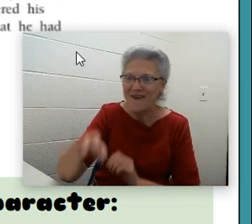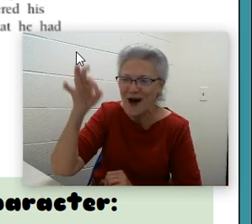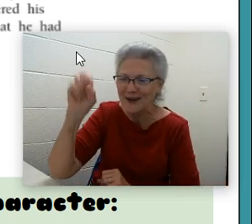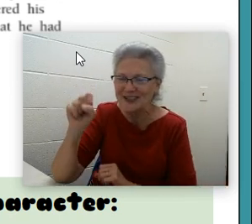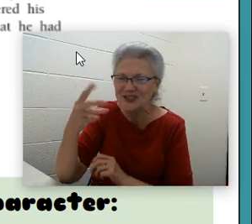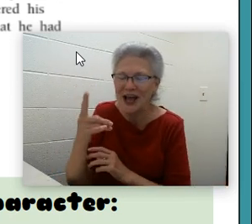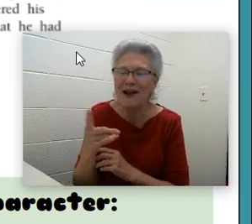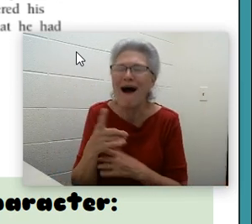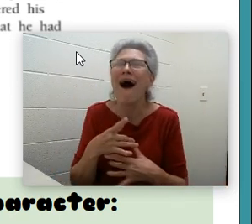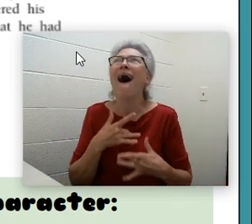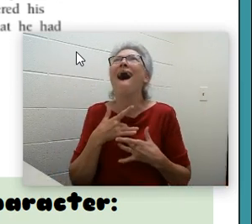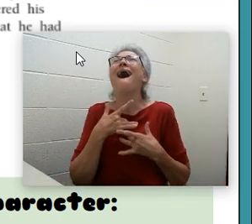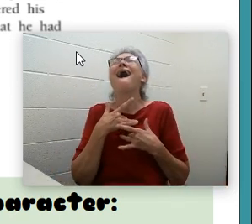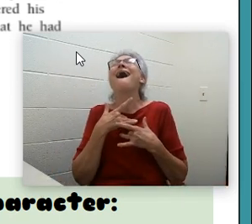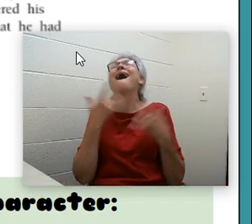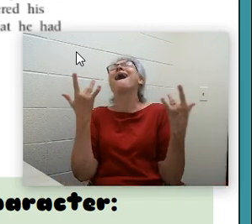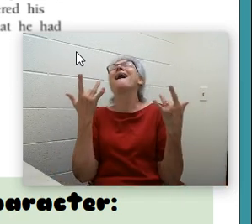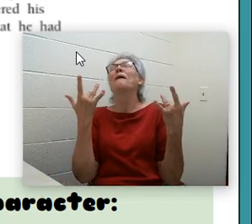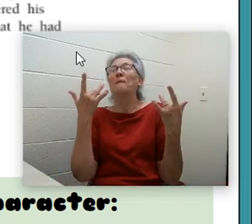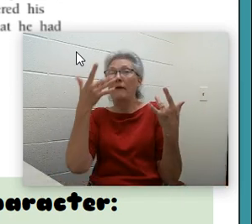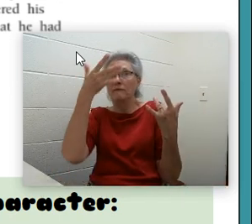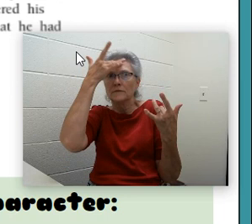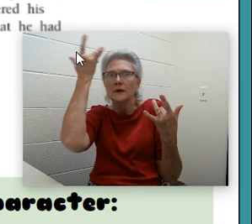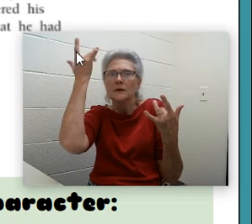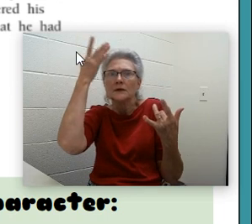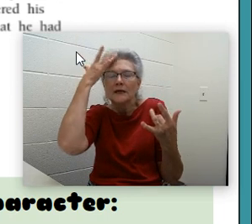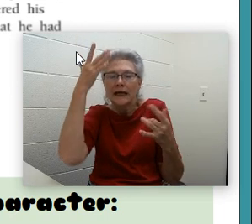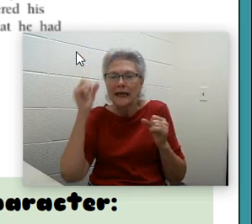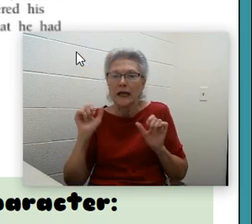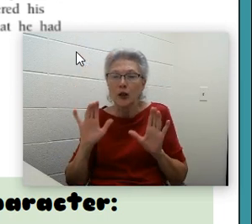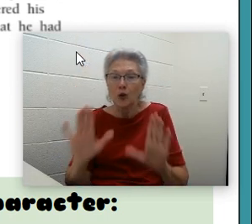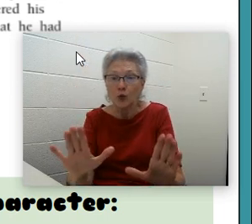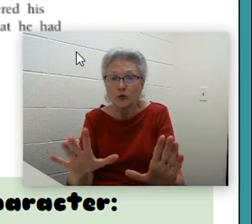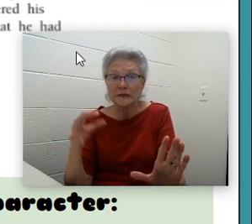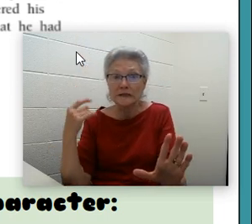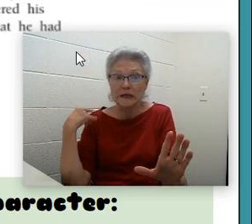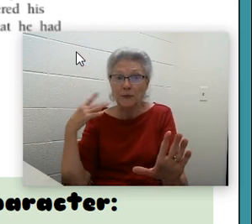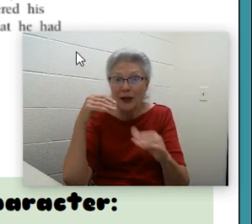he forgot that he had shut Tinkerbell up in the drawer.